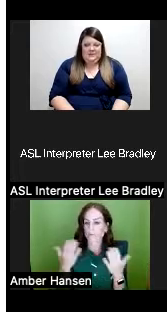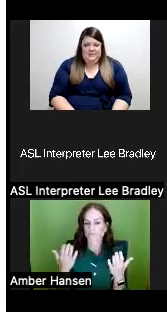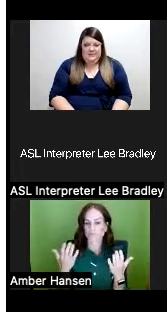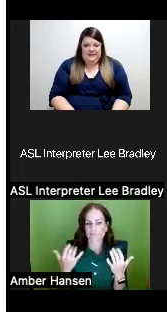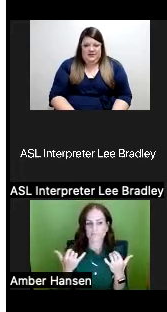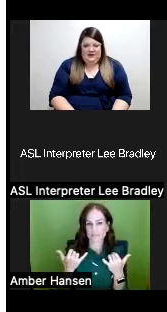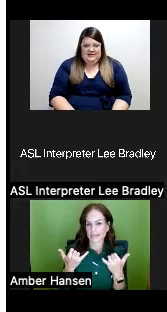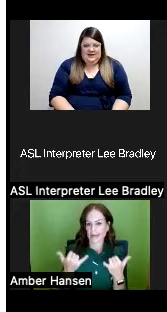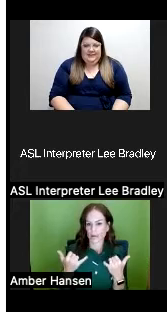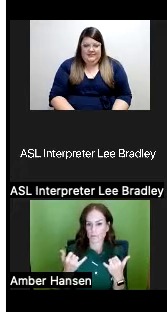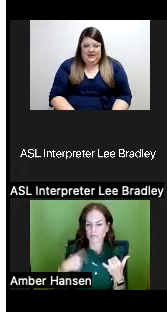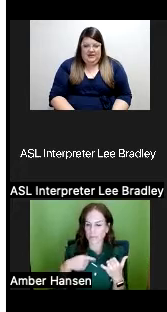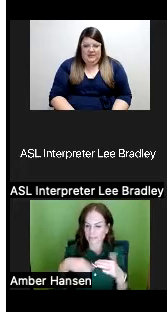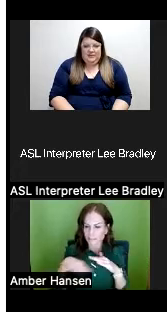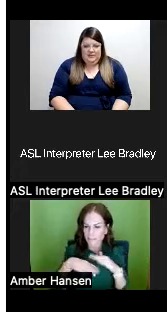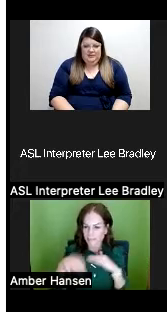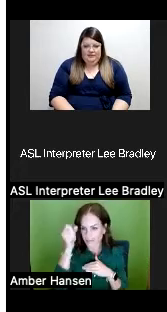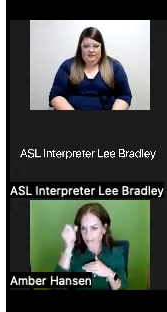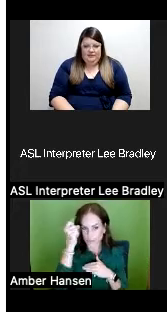accessible during that time.